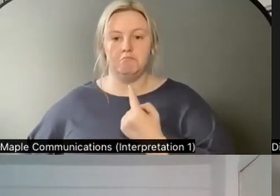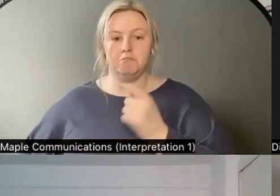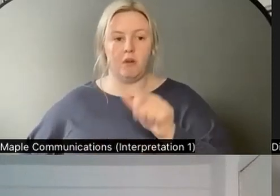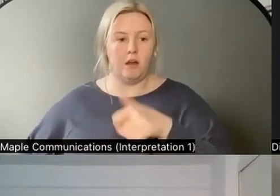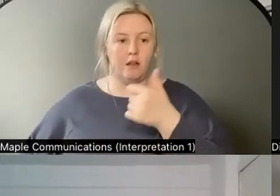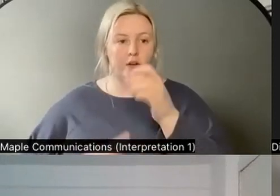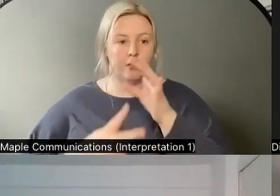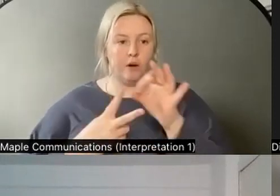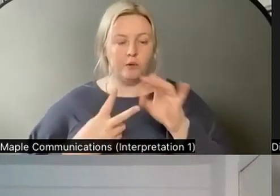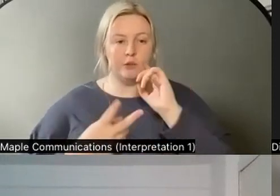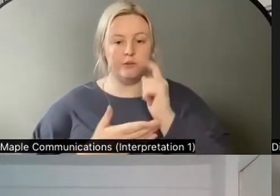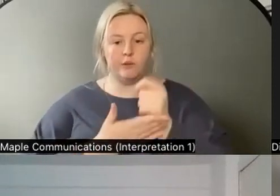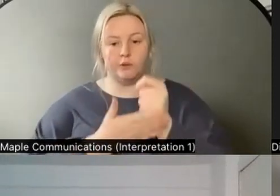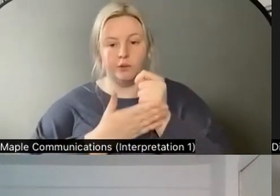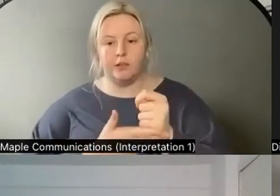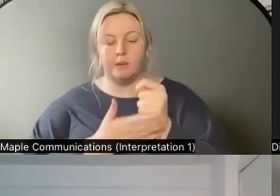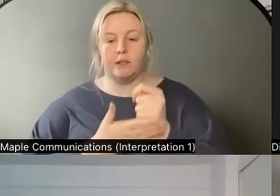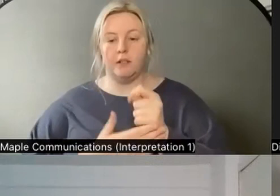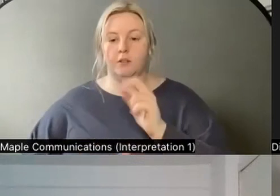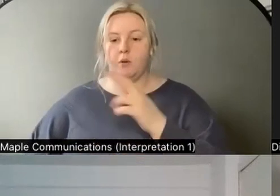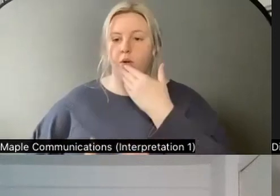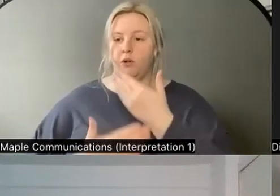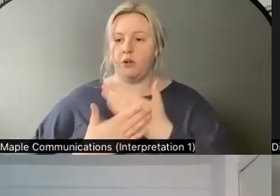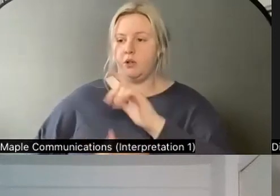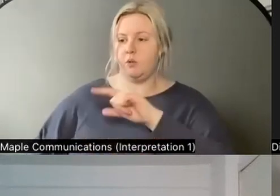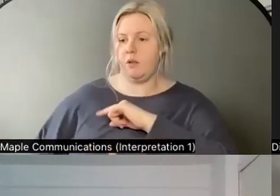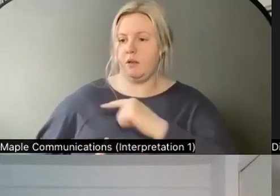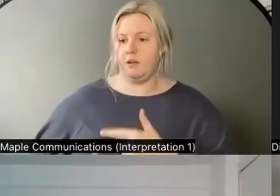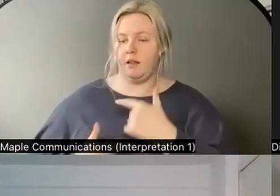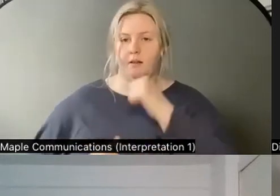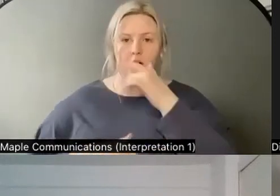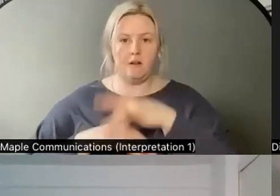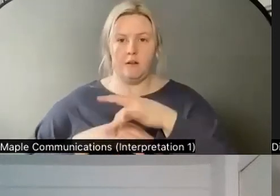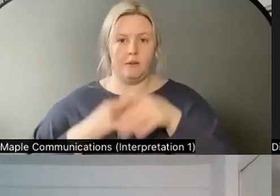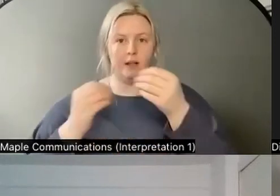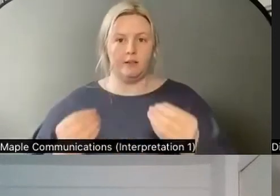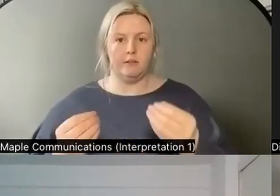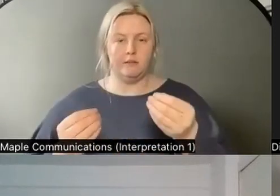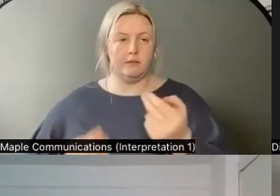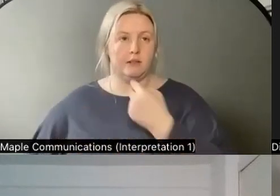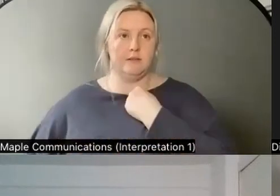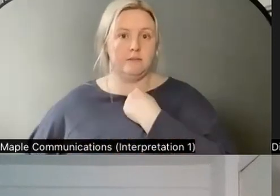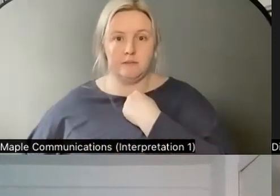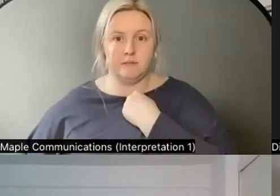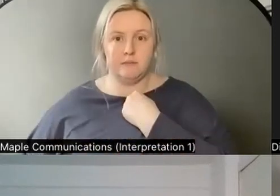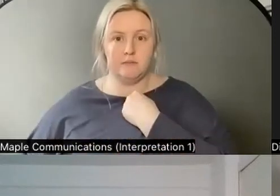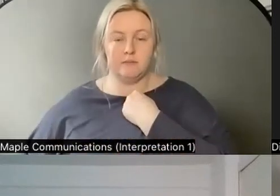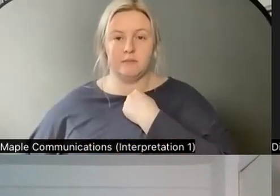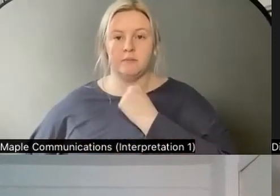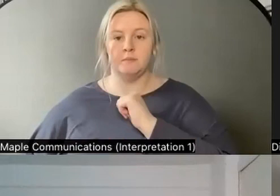your treatment or like a better quality of life aren't available to you, and that maybe there isn't